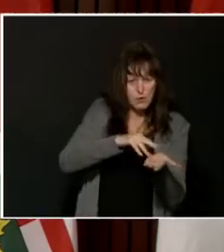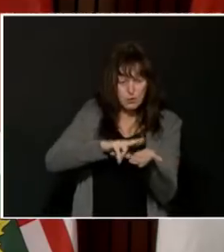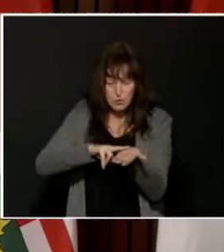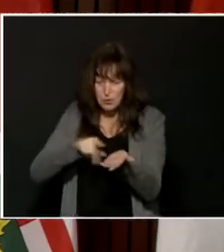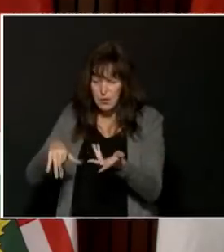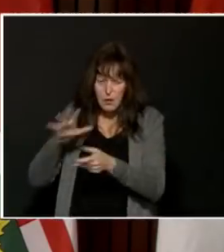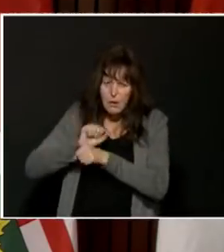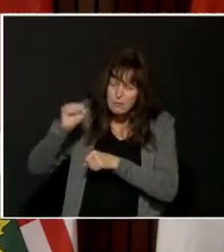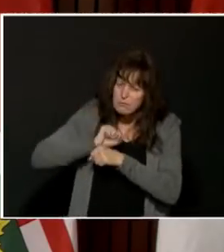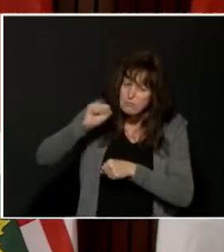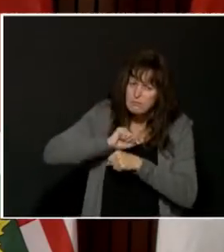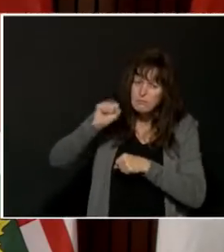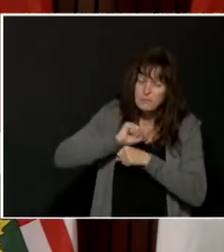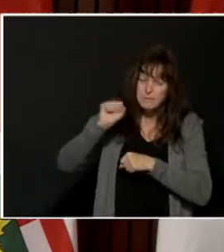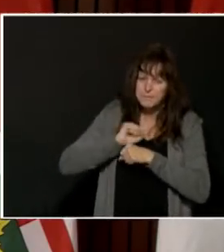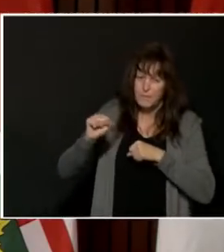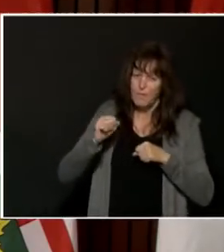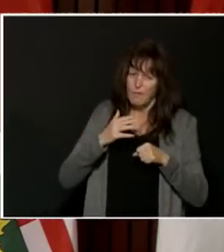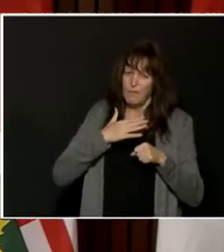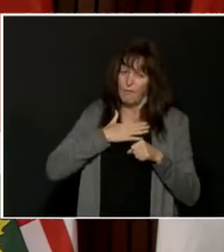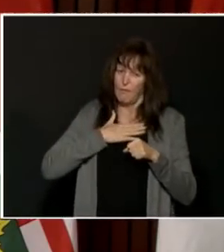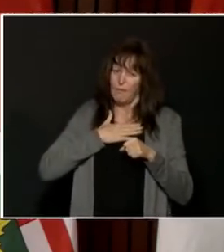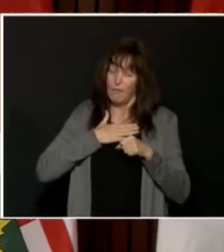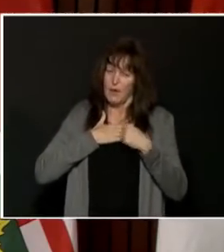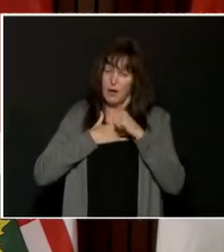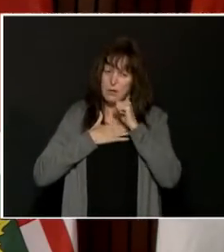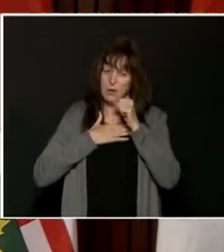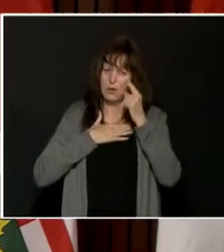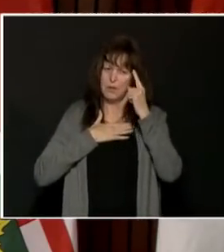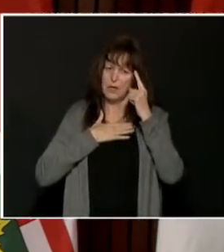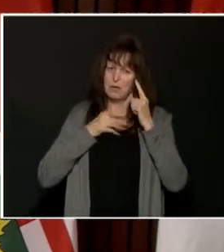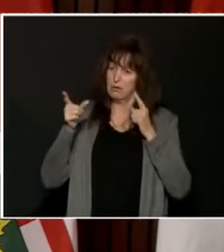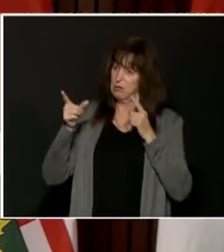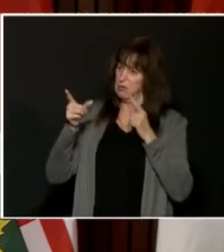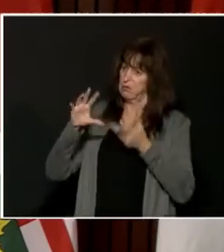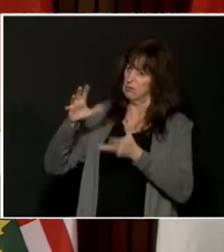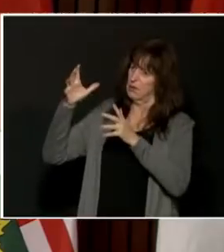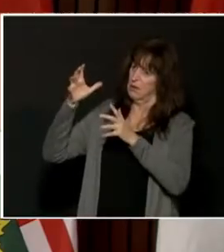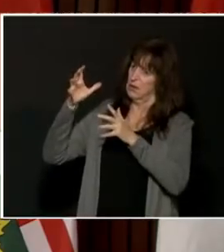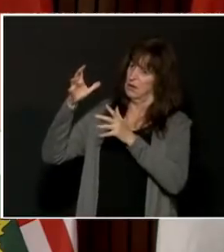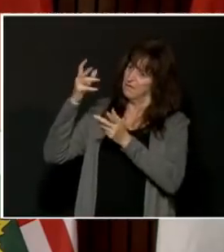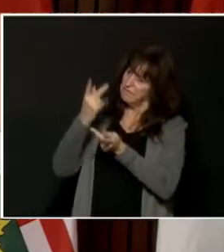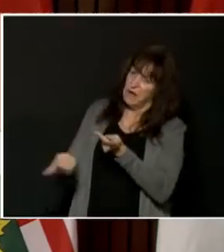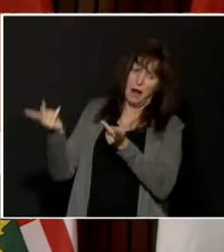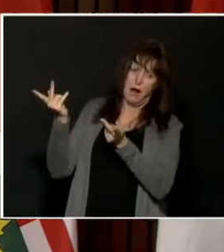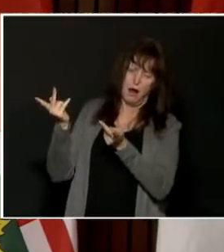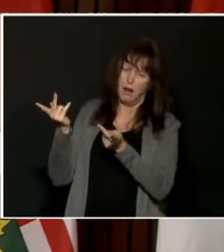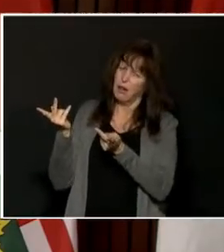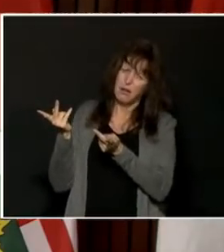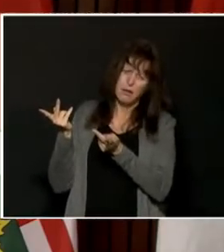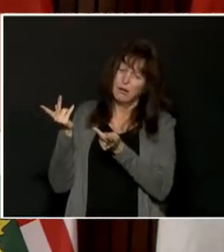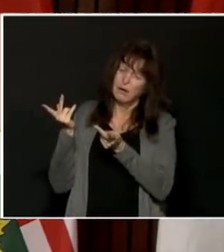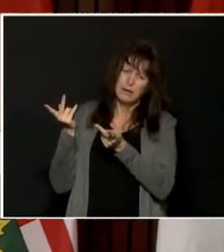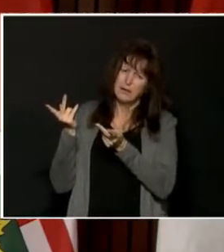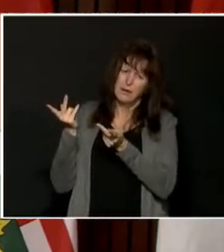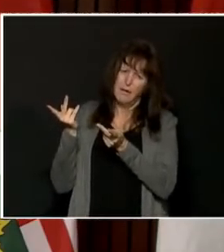don't think that the assertion that they've mismanaged and failed the people of Ontario is fair or true.